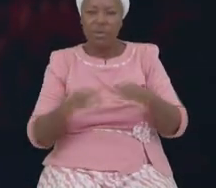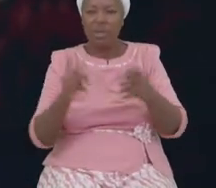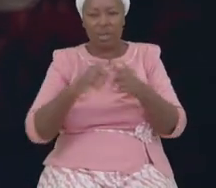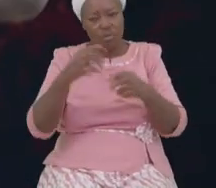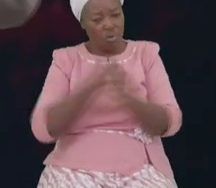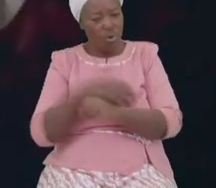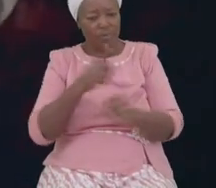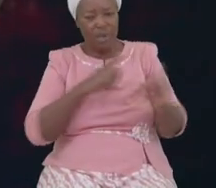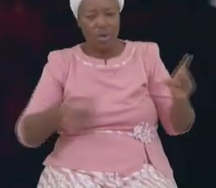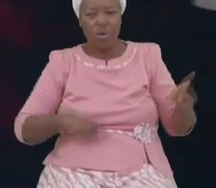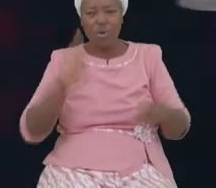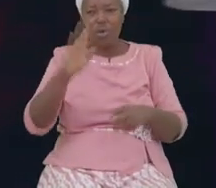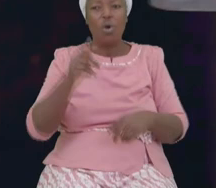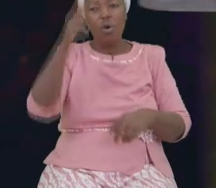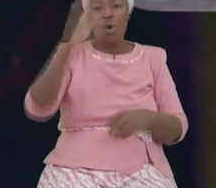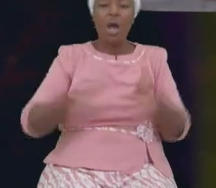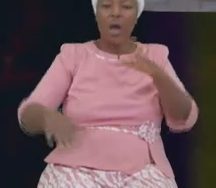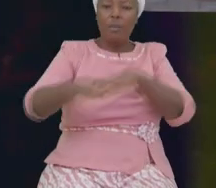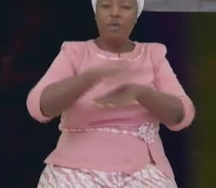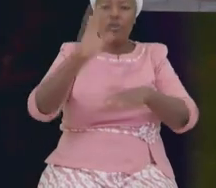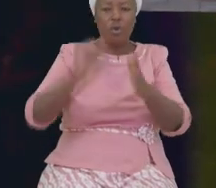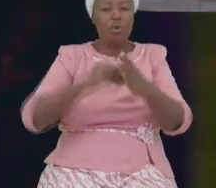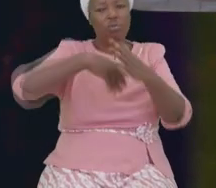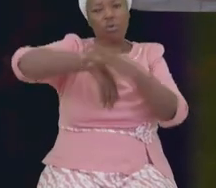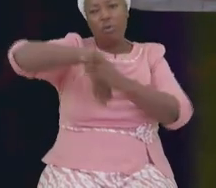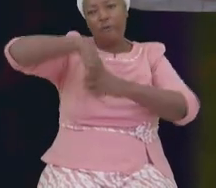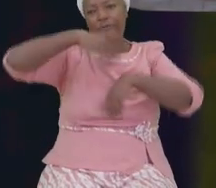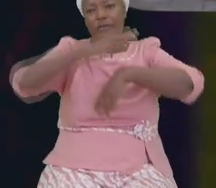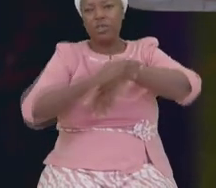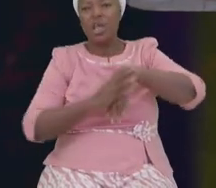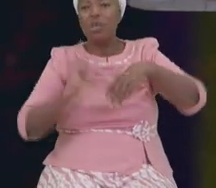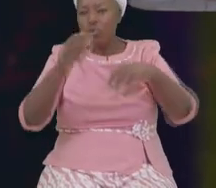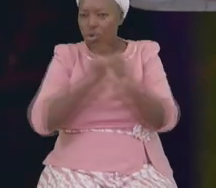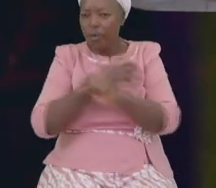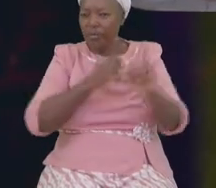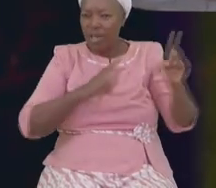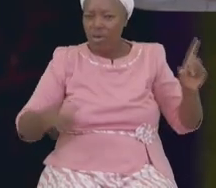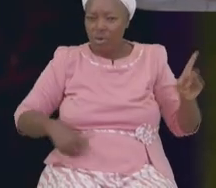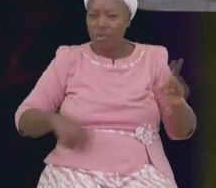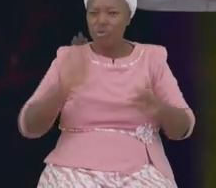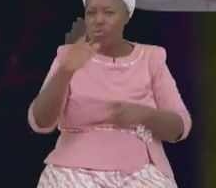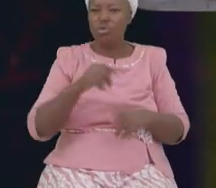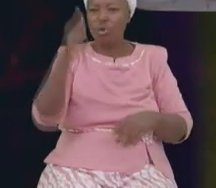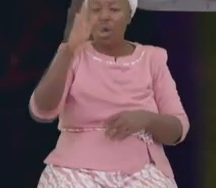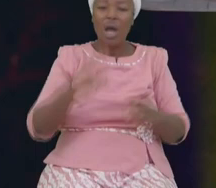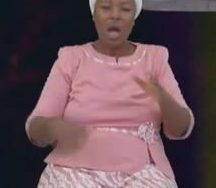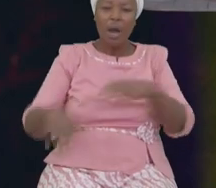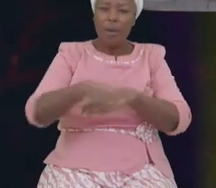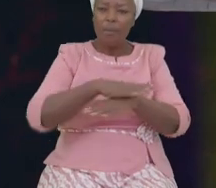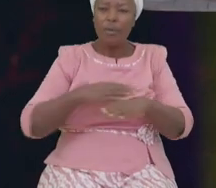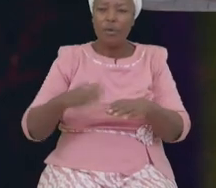God above your comfort. You love the Lord your God above your